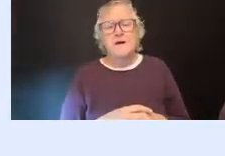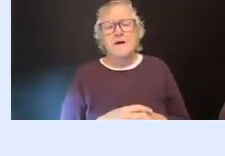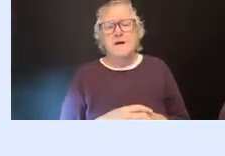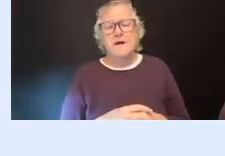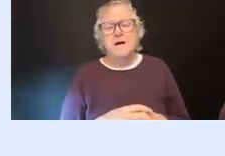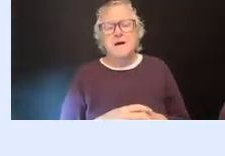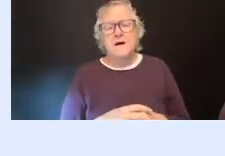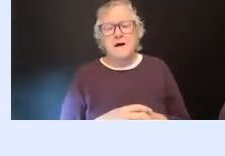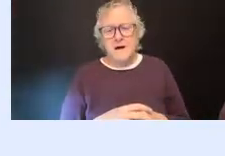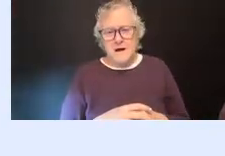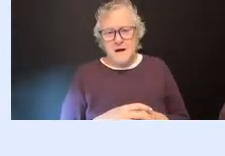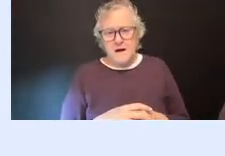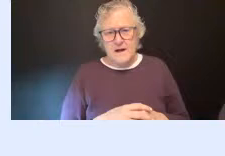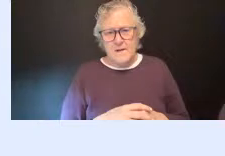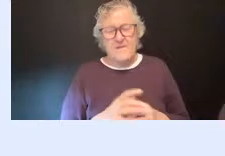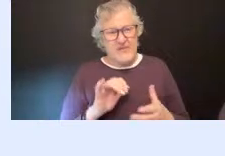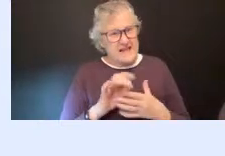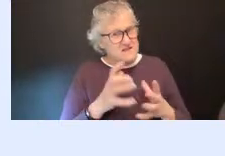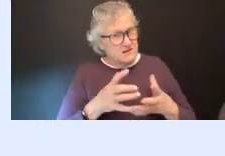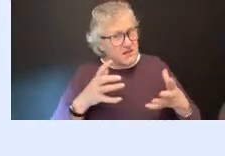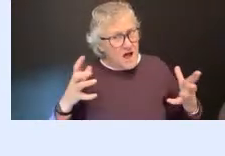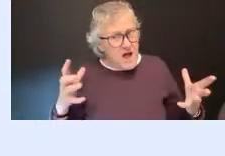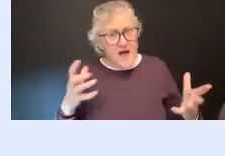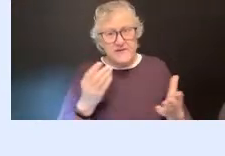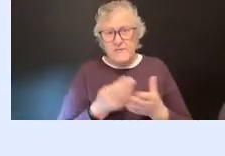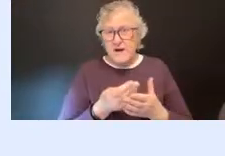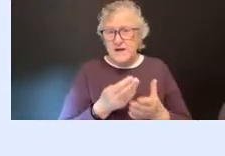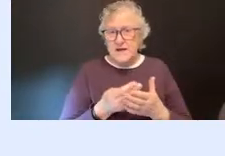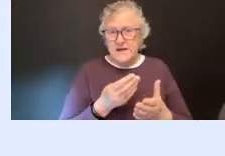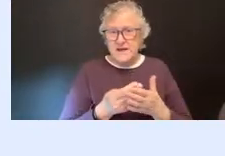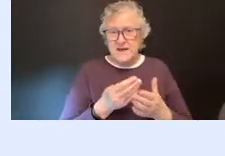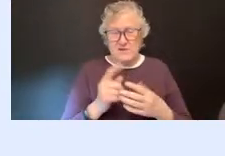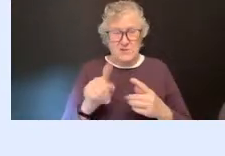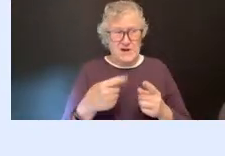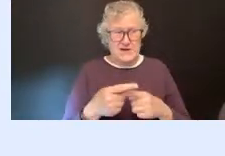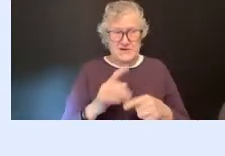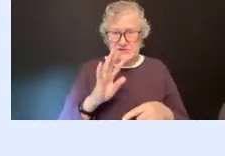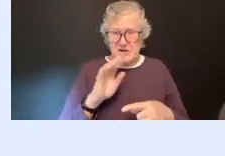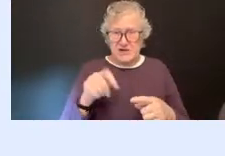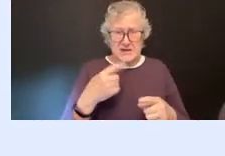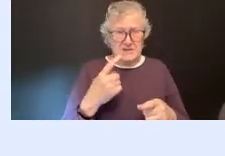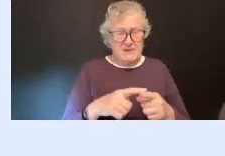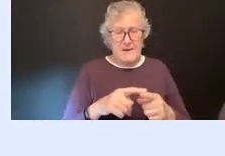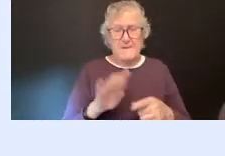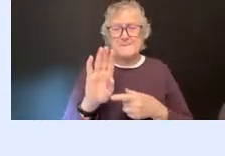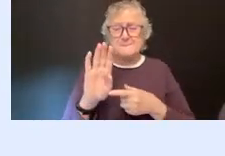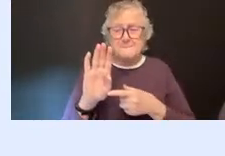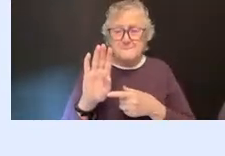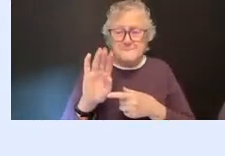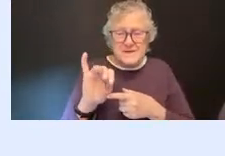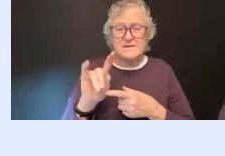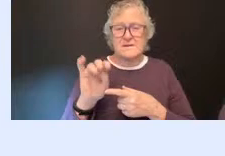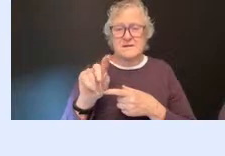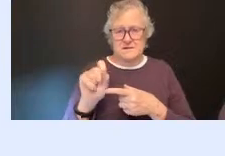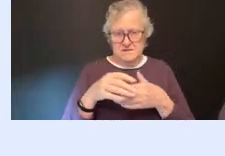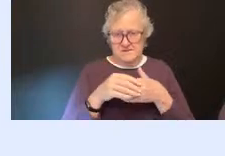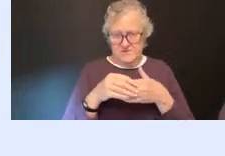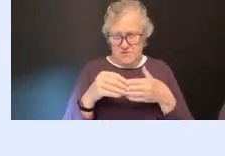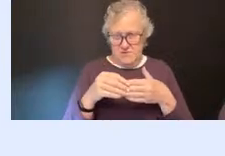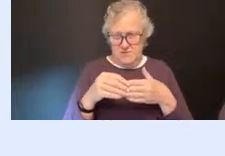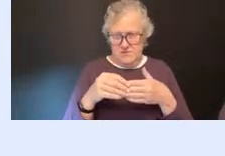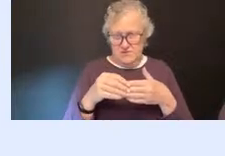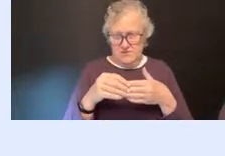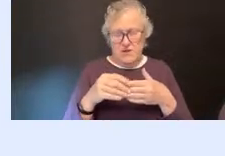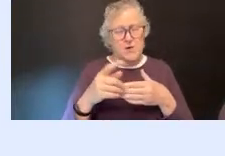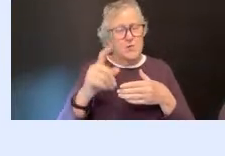As an LPA partner, if the conditions of the project change, so can their approval. We need to move forward with all of the partners at the table